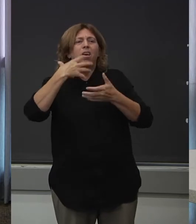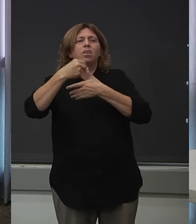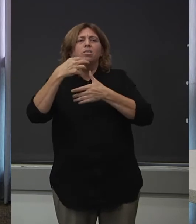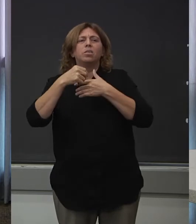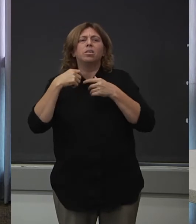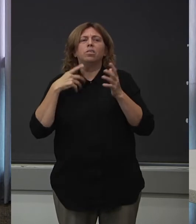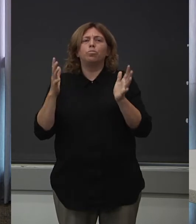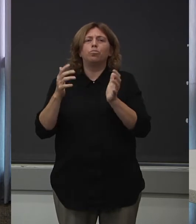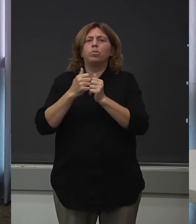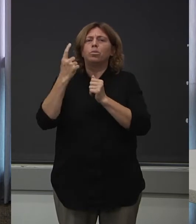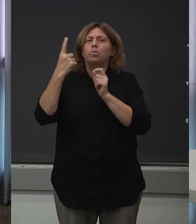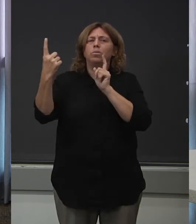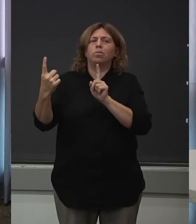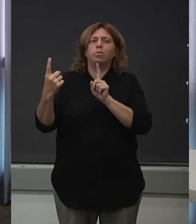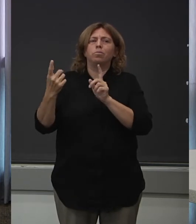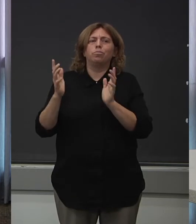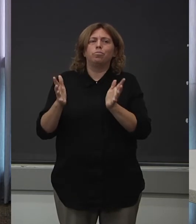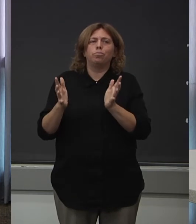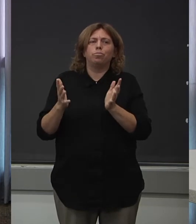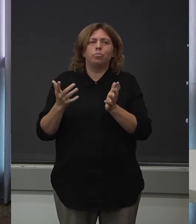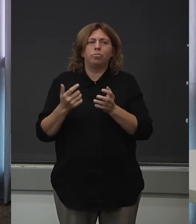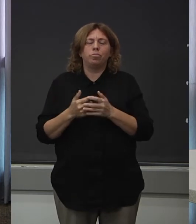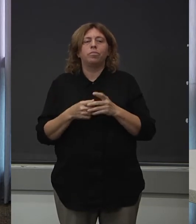short version is if you're within 6 feet,